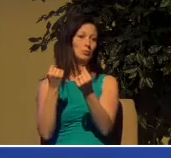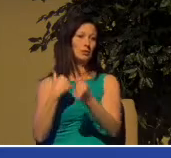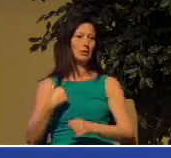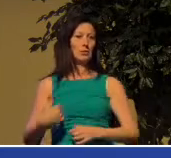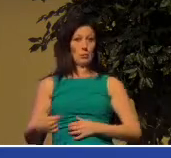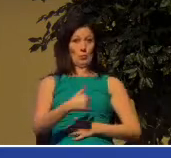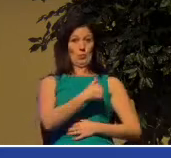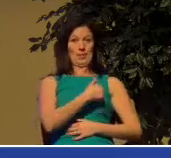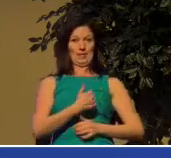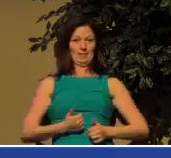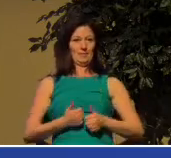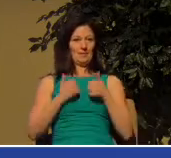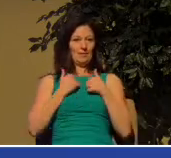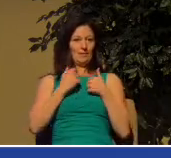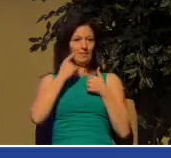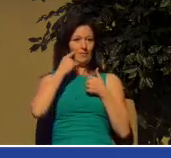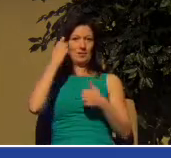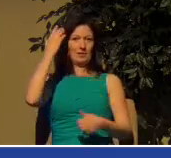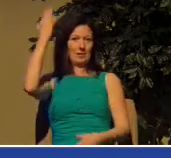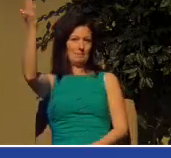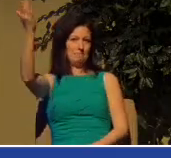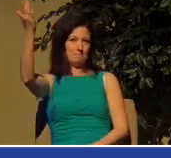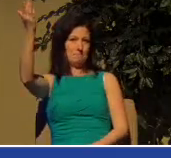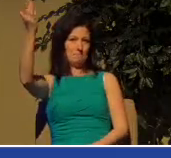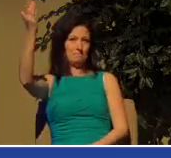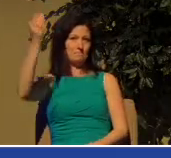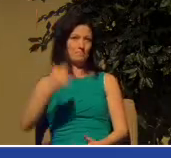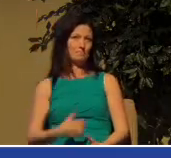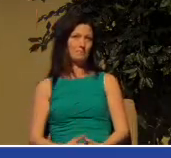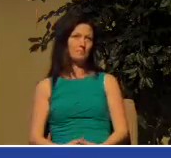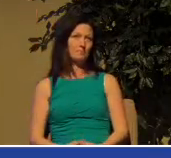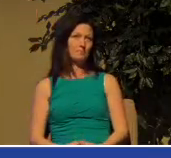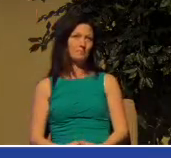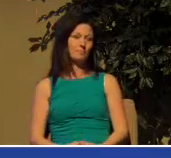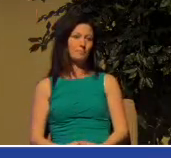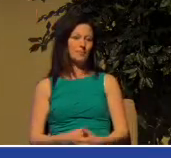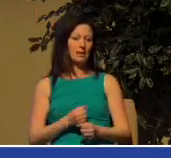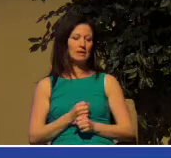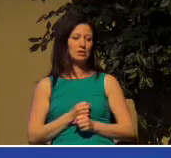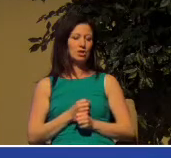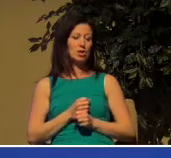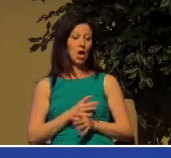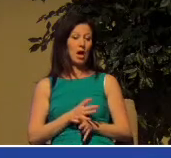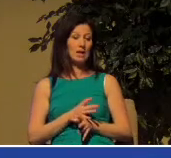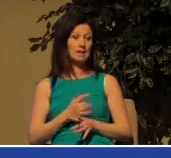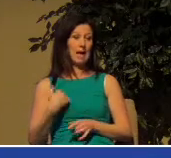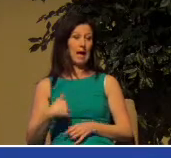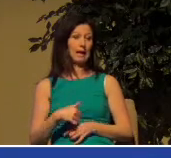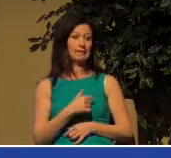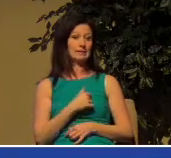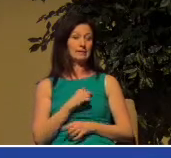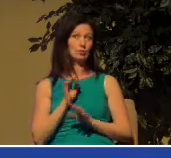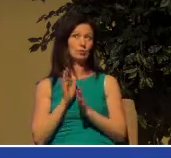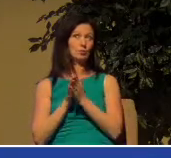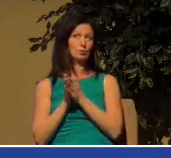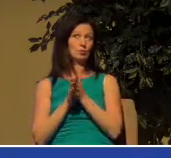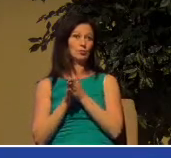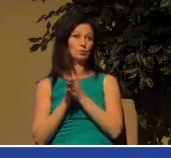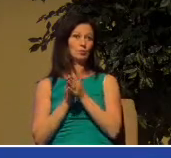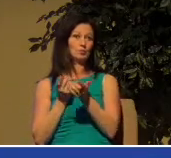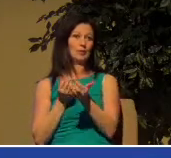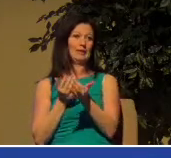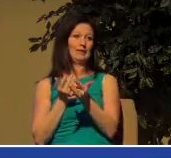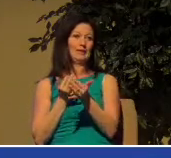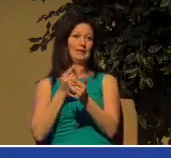Him in a way that causes us to look expectantly to His return.